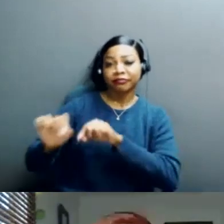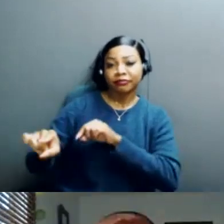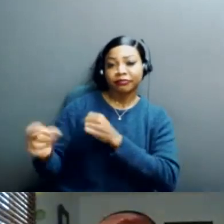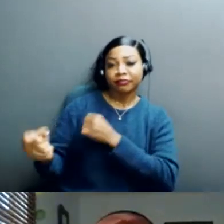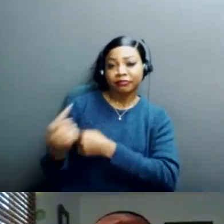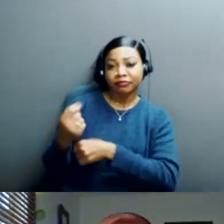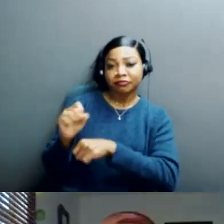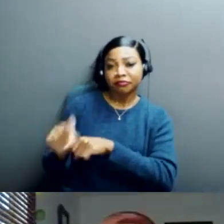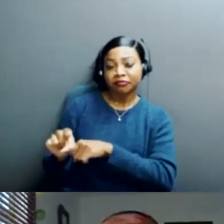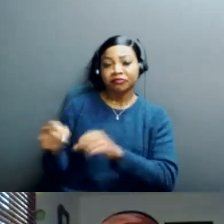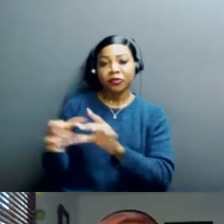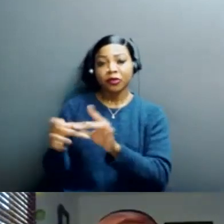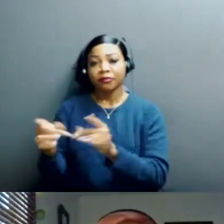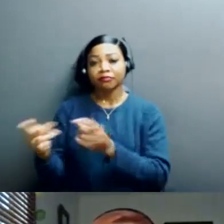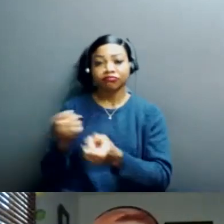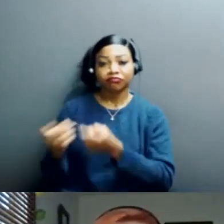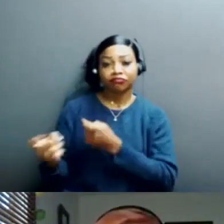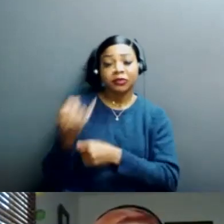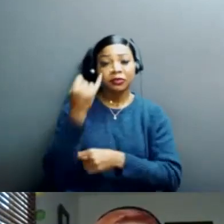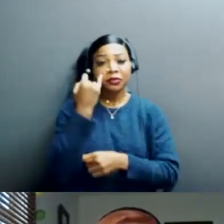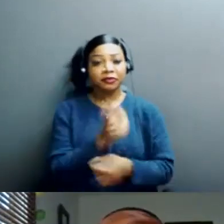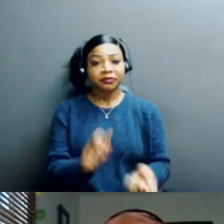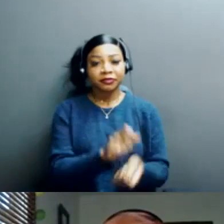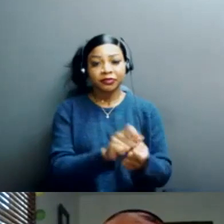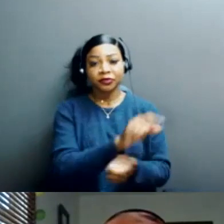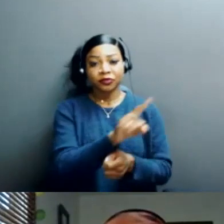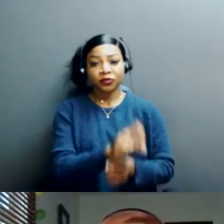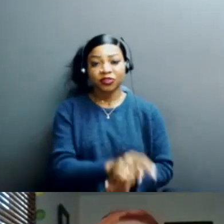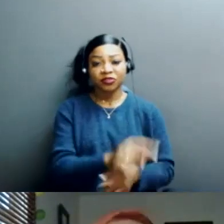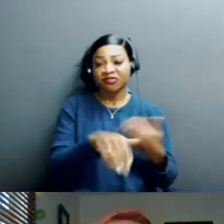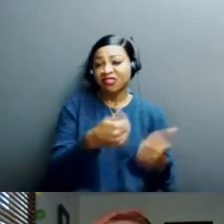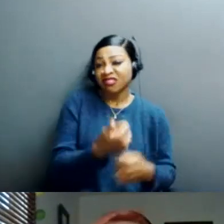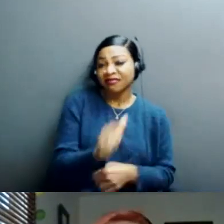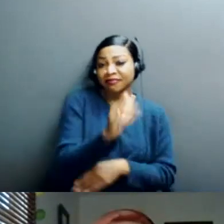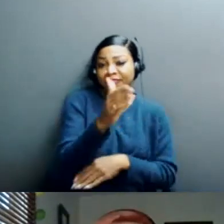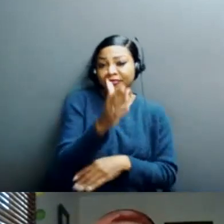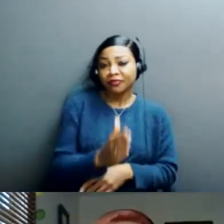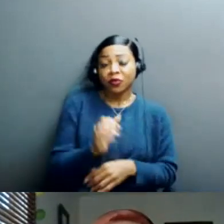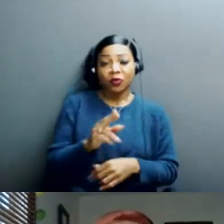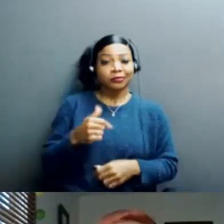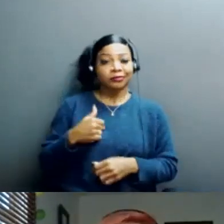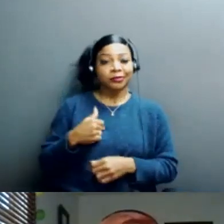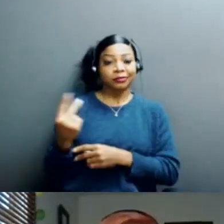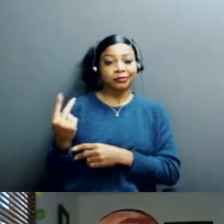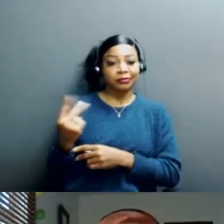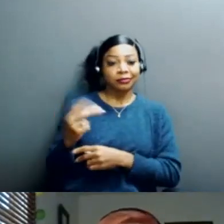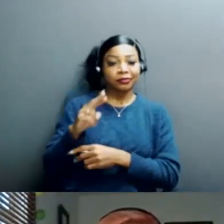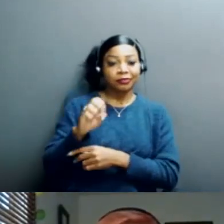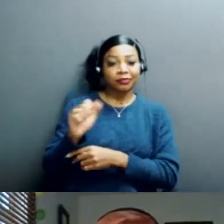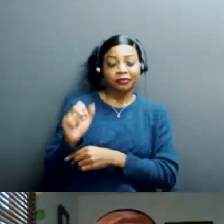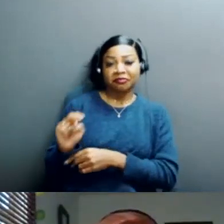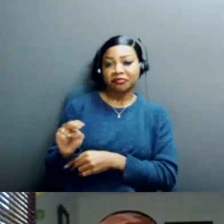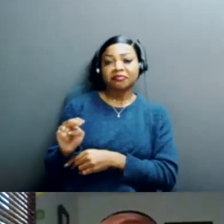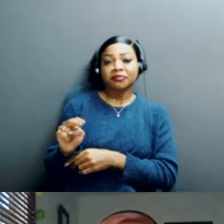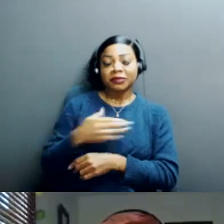and then if you have specific questions for our presenters or Rihanna and I please use the Q a box that will help us keep track